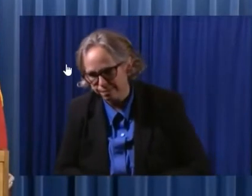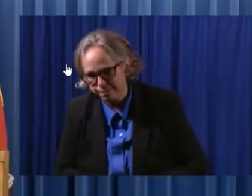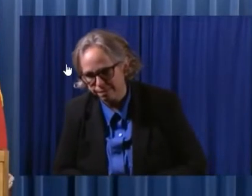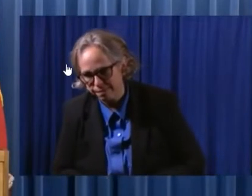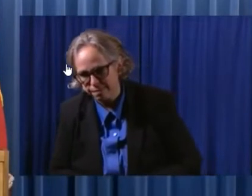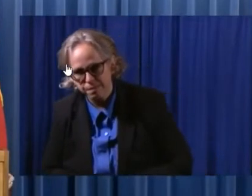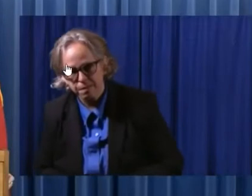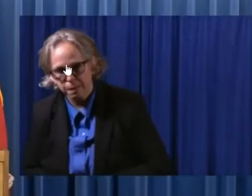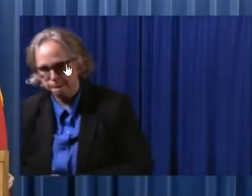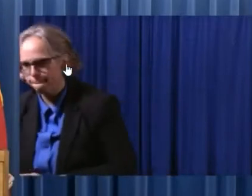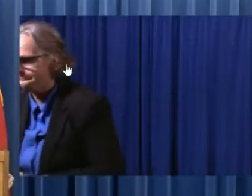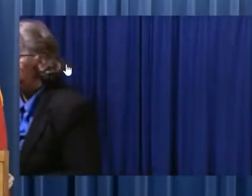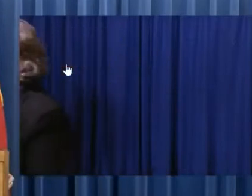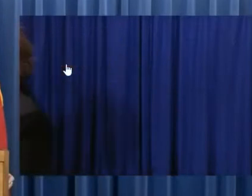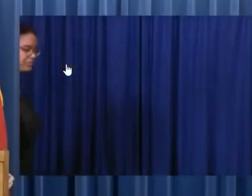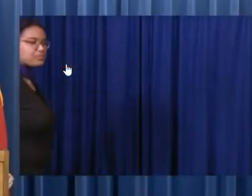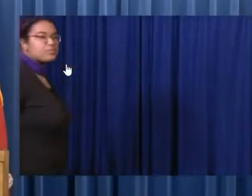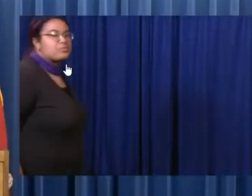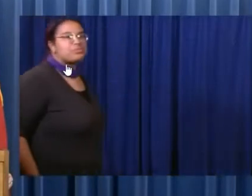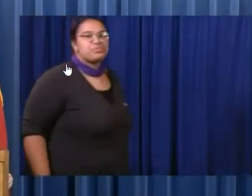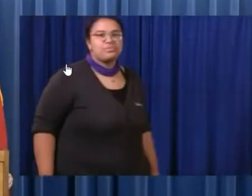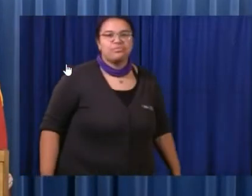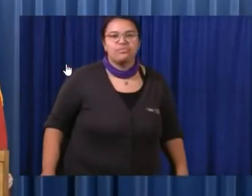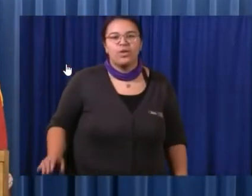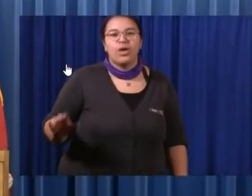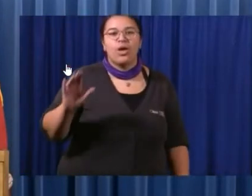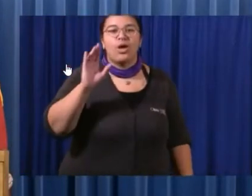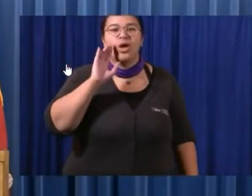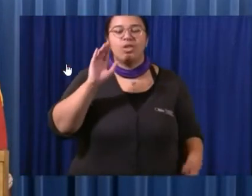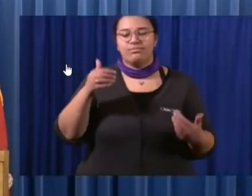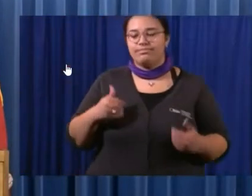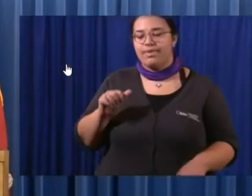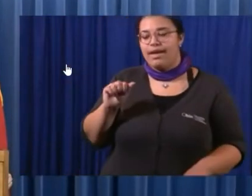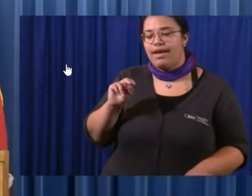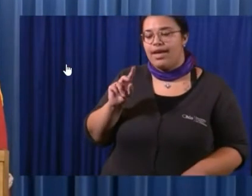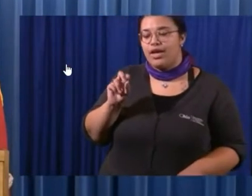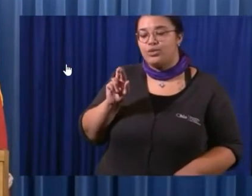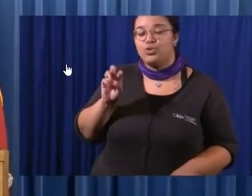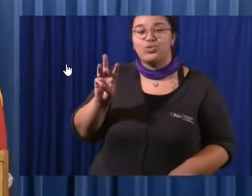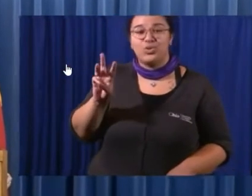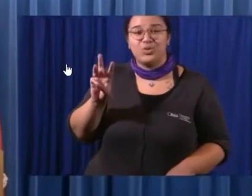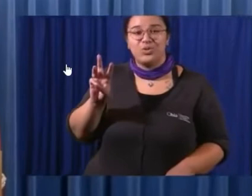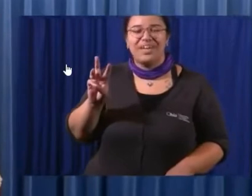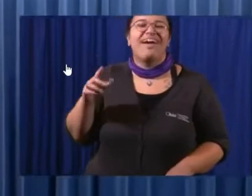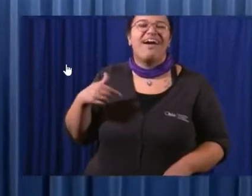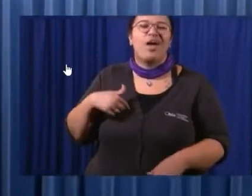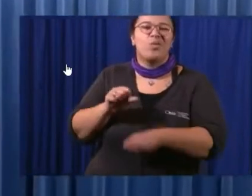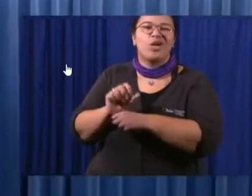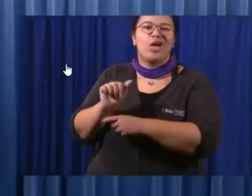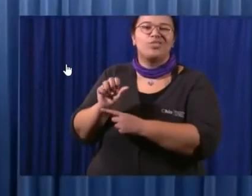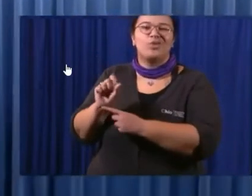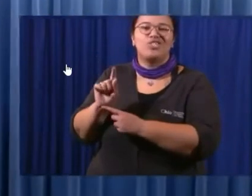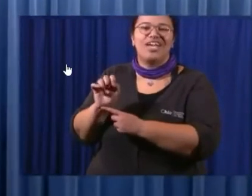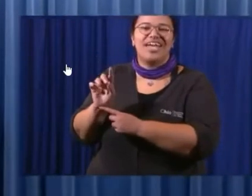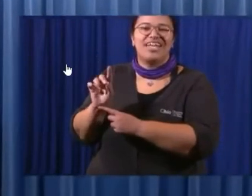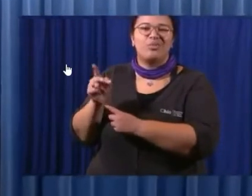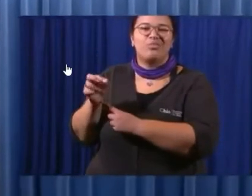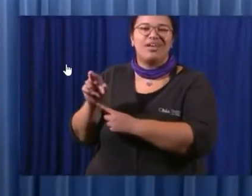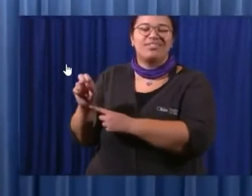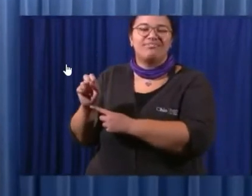Hi, Governor. It's Andrew Welsh-Huggins with the Associated Press, and I am today's last question. I just wondered if you